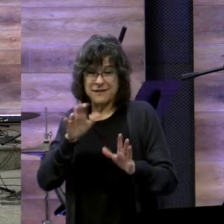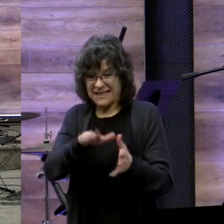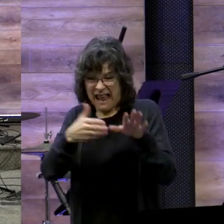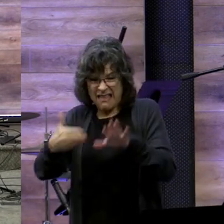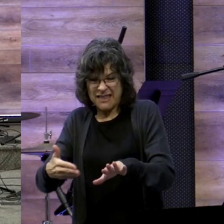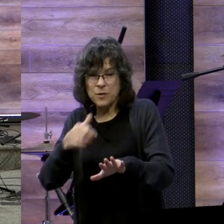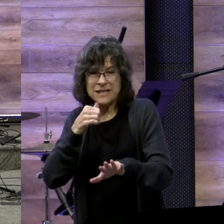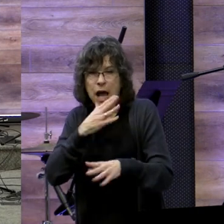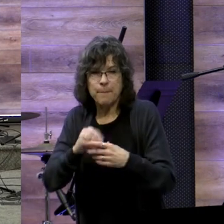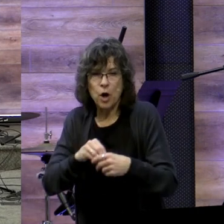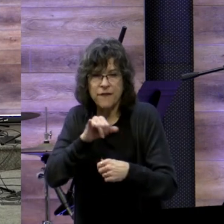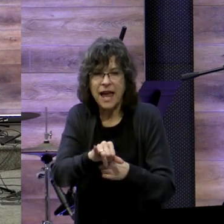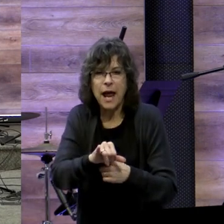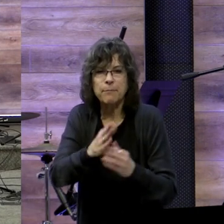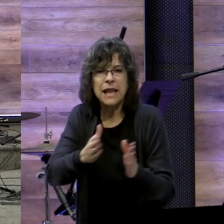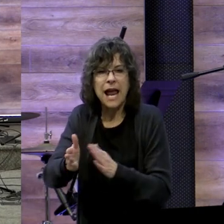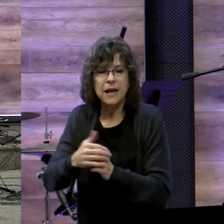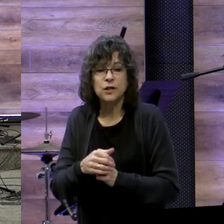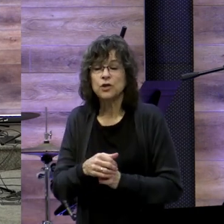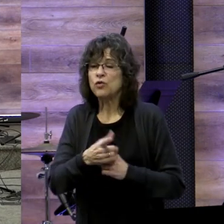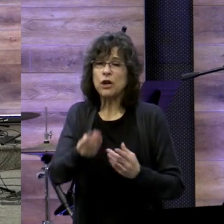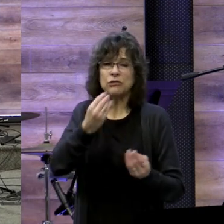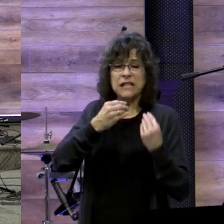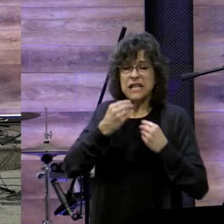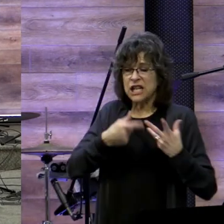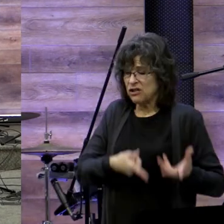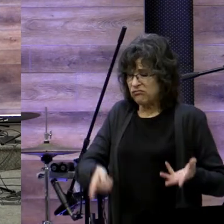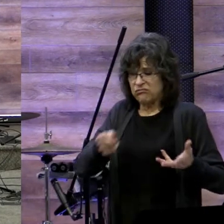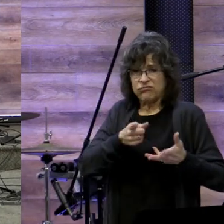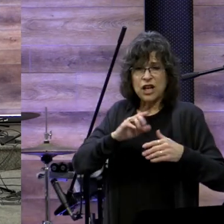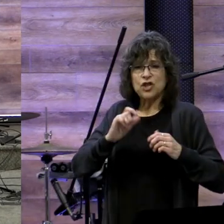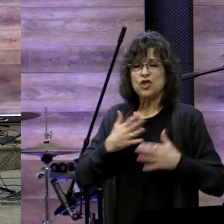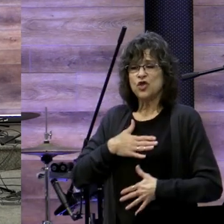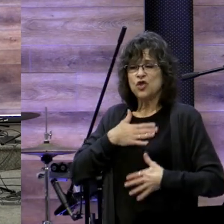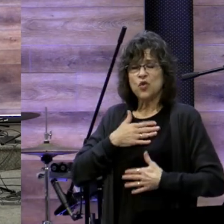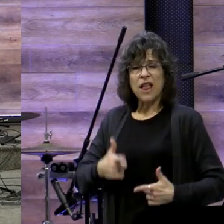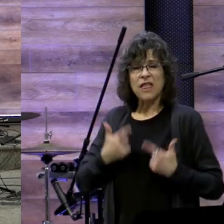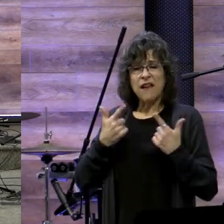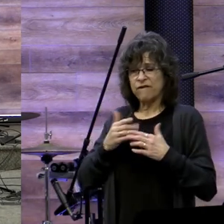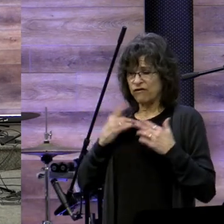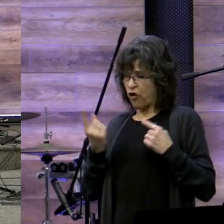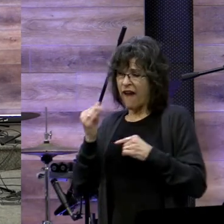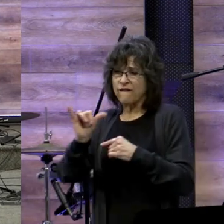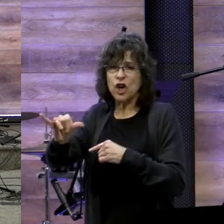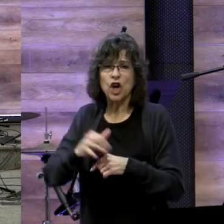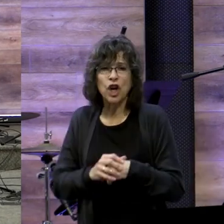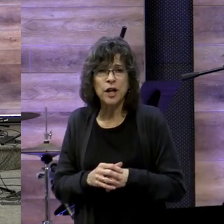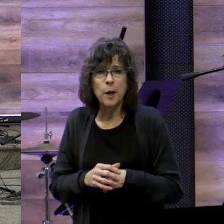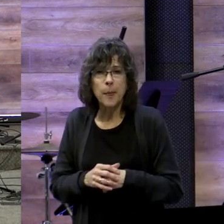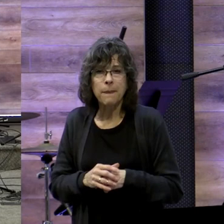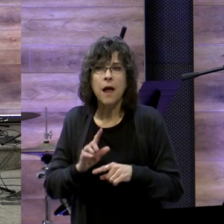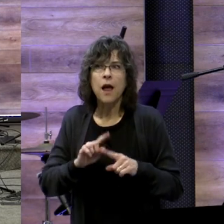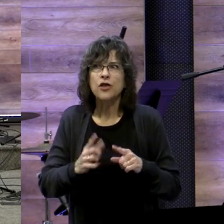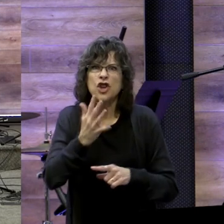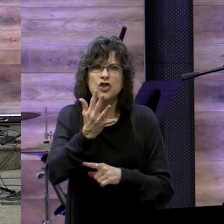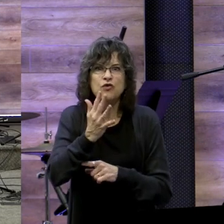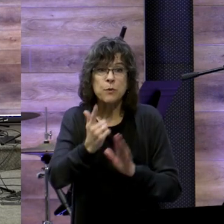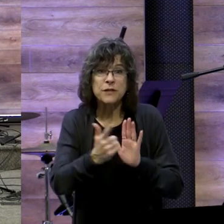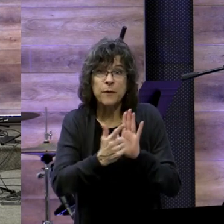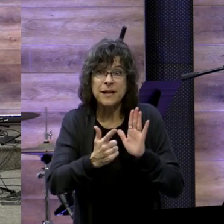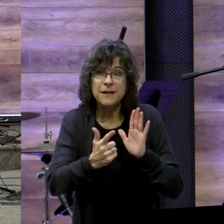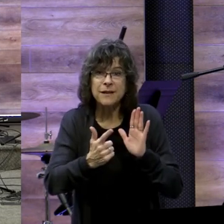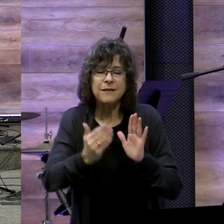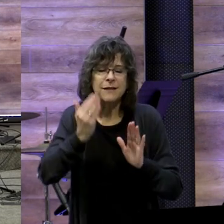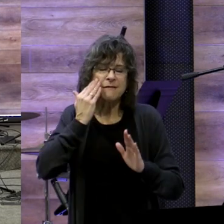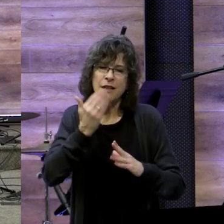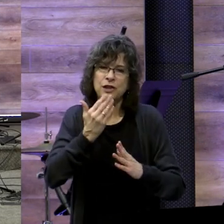actually came later, that they were to freely eat and enjoy life without end. The tree that he had forbidden them was the tree of the knowledge of